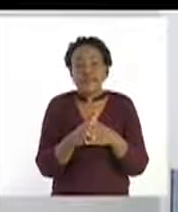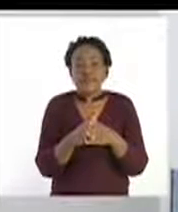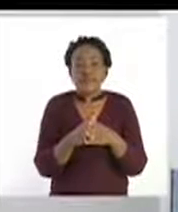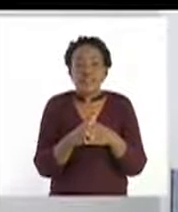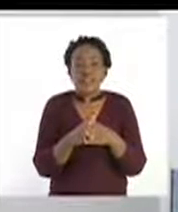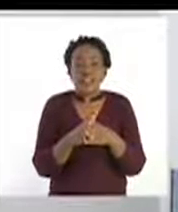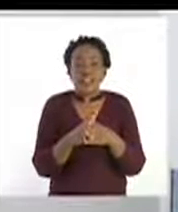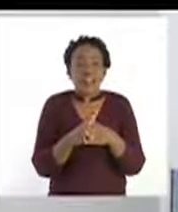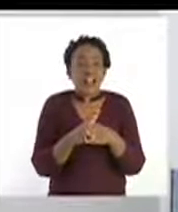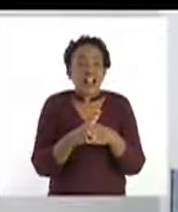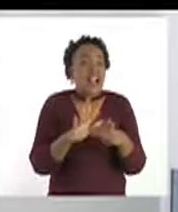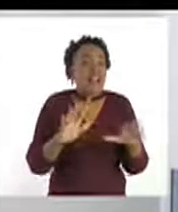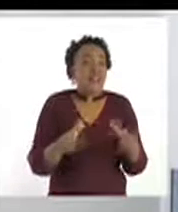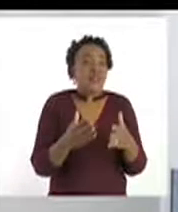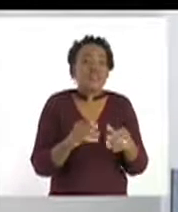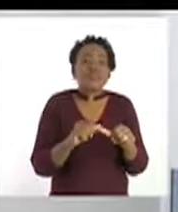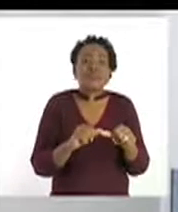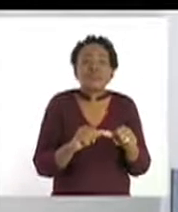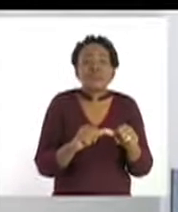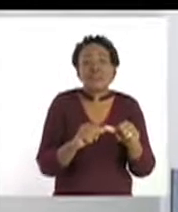I now want you to do number